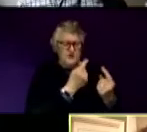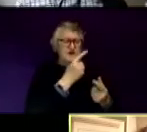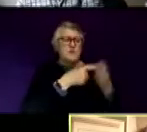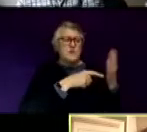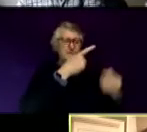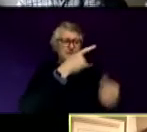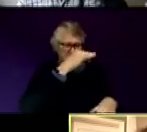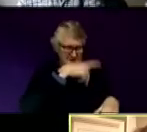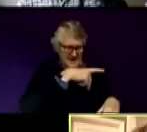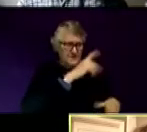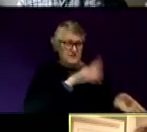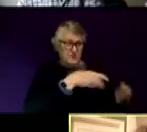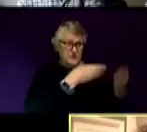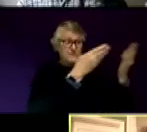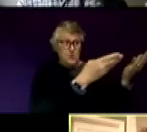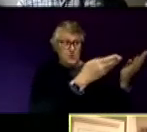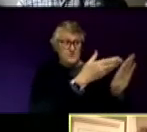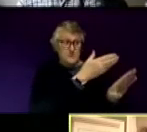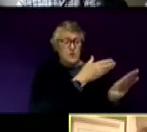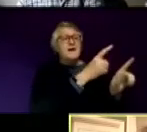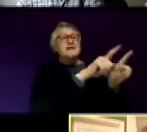community stakeholders.